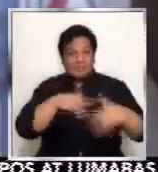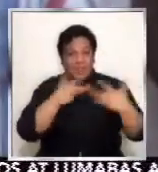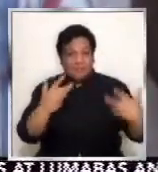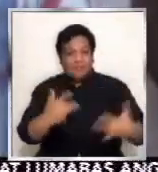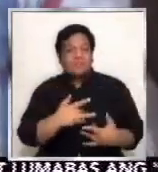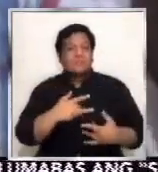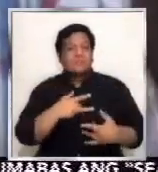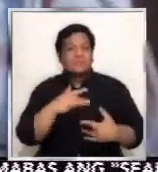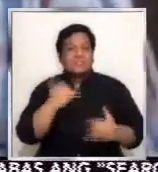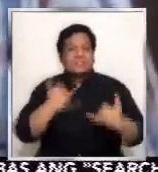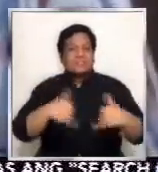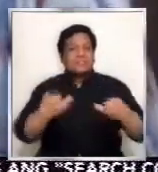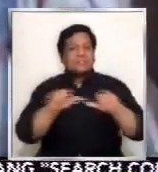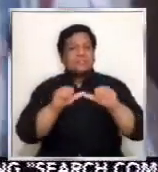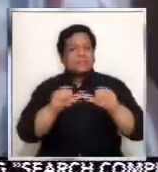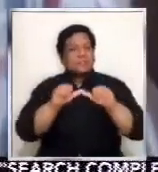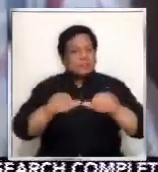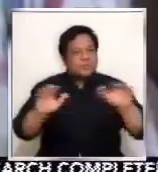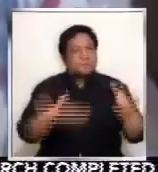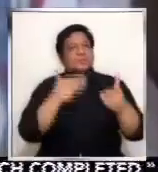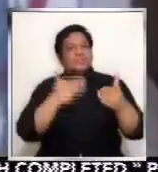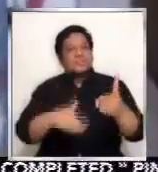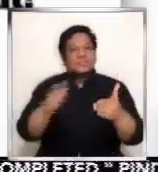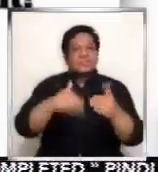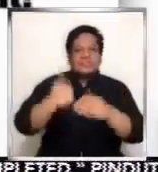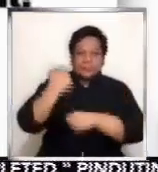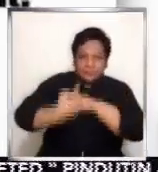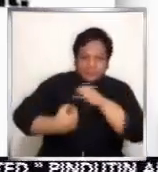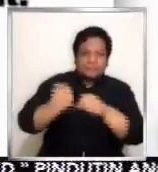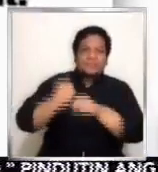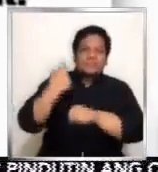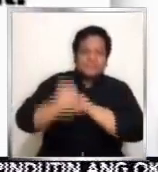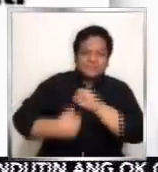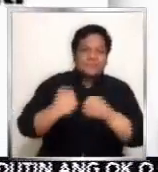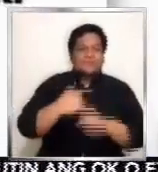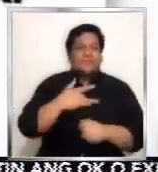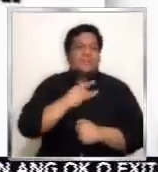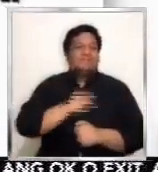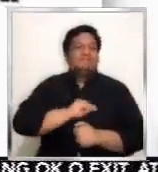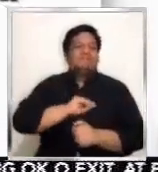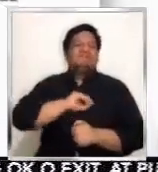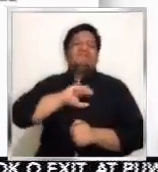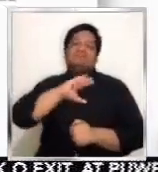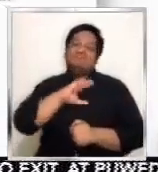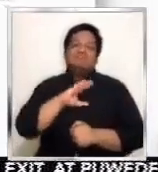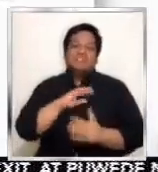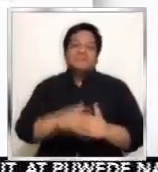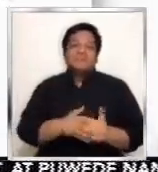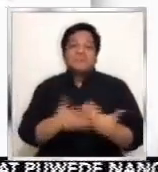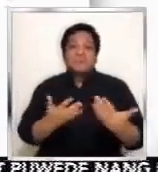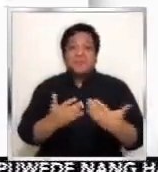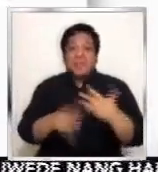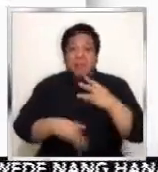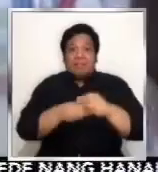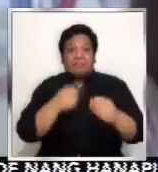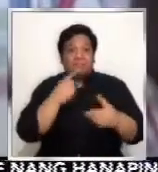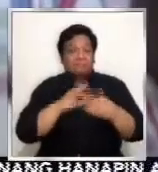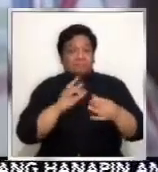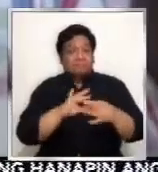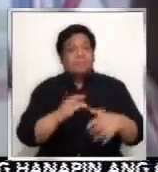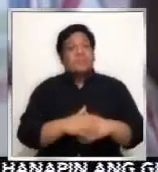year. So it's a gratifying feeling. Dagdag pa niya. They're using the same picture.